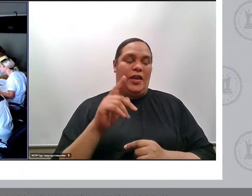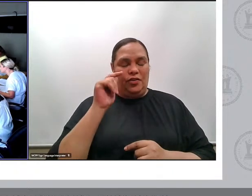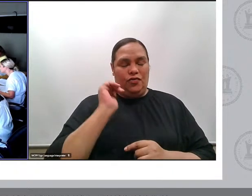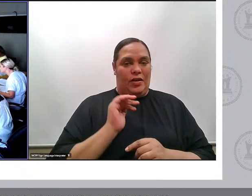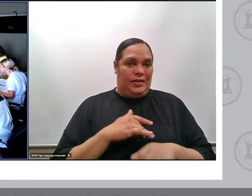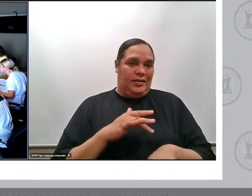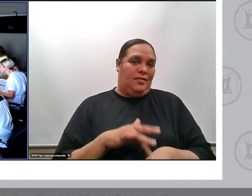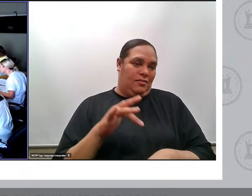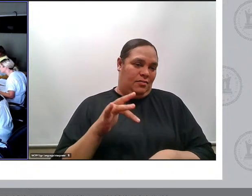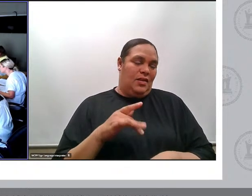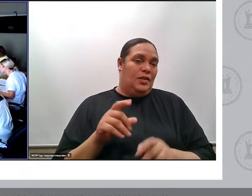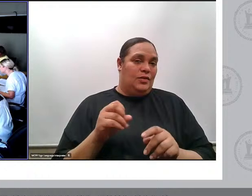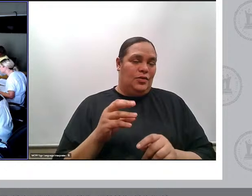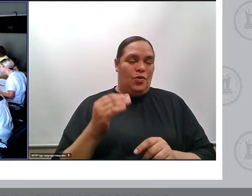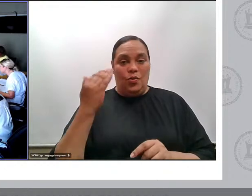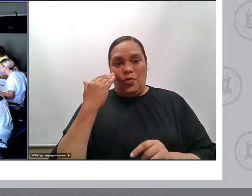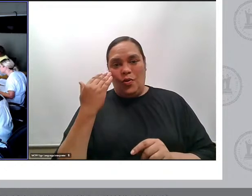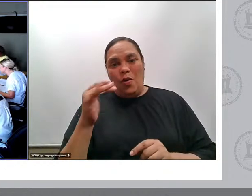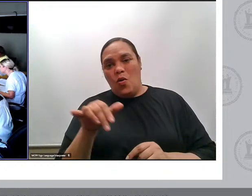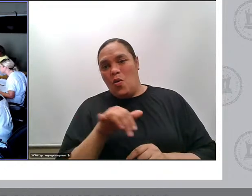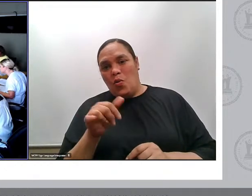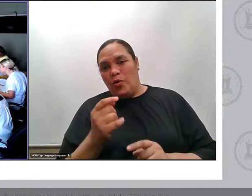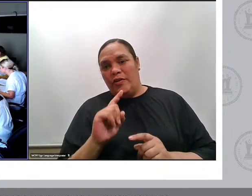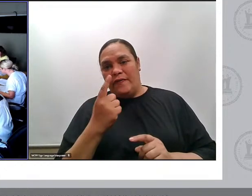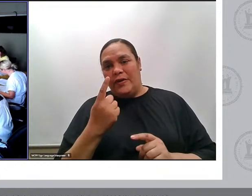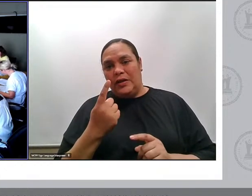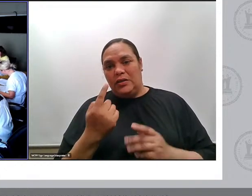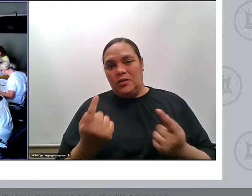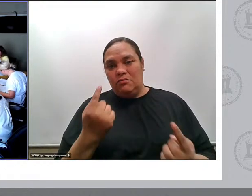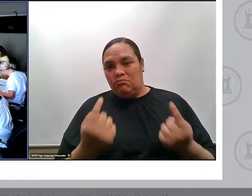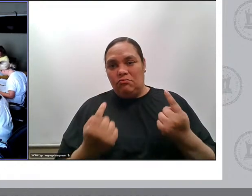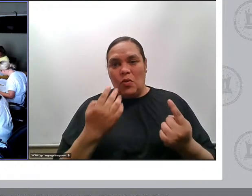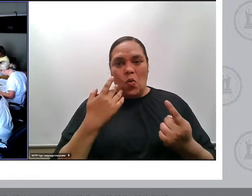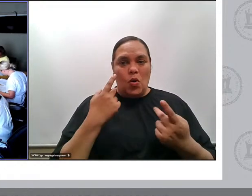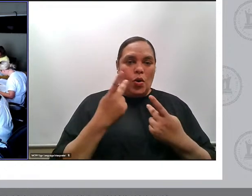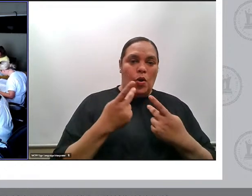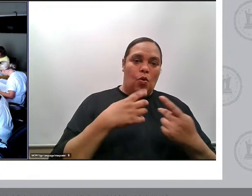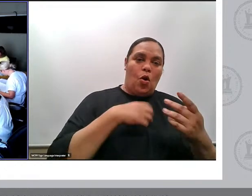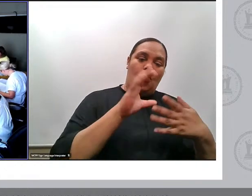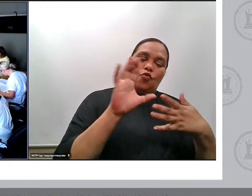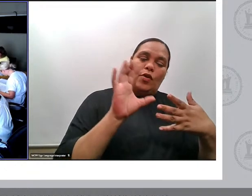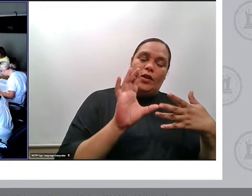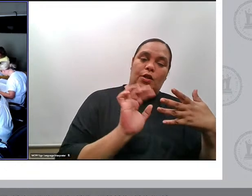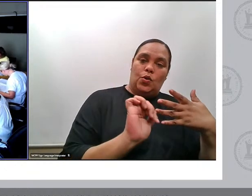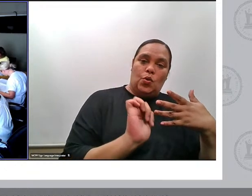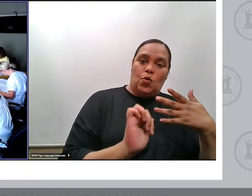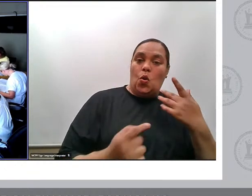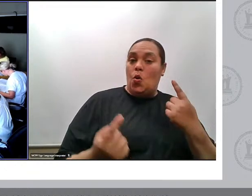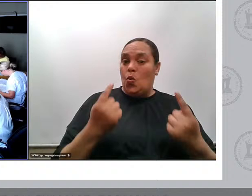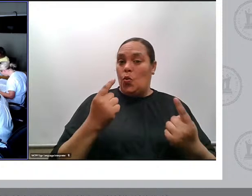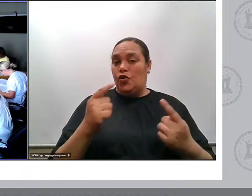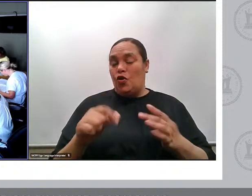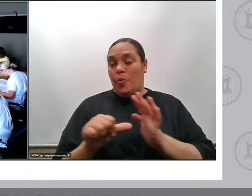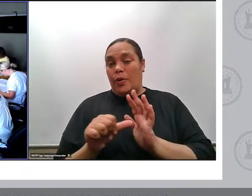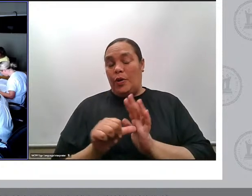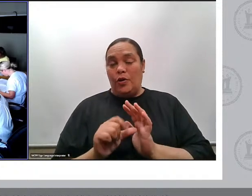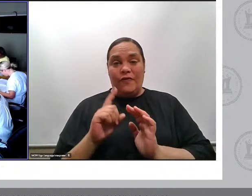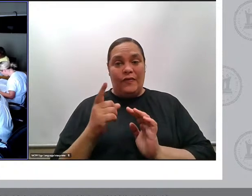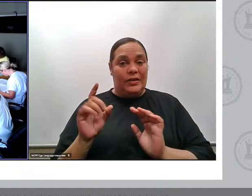sensitivity, so which comes first when you're looking at your own criteria? Which one do you